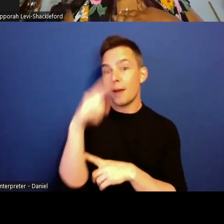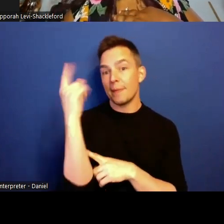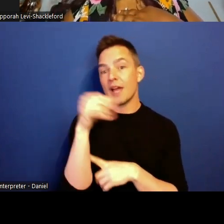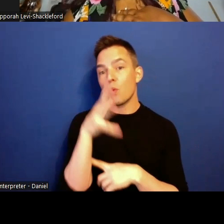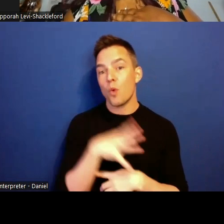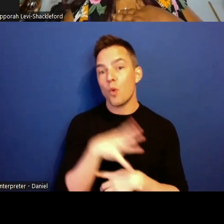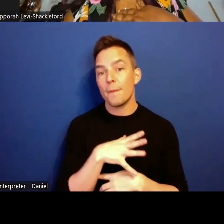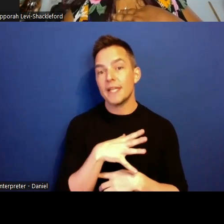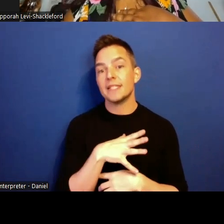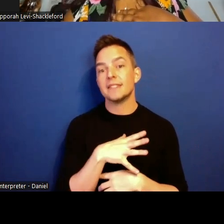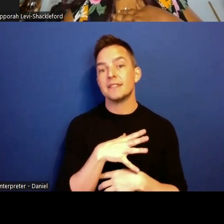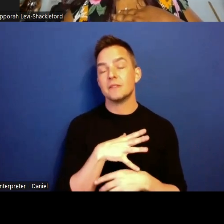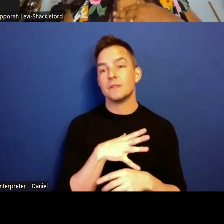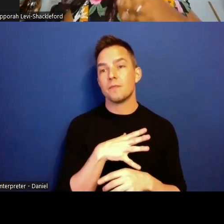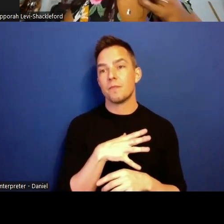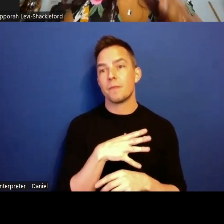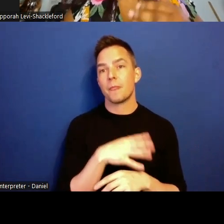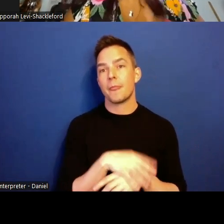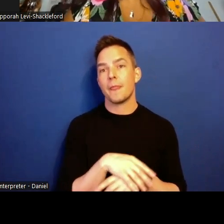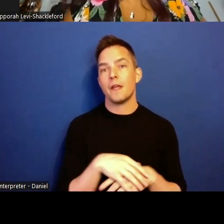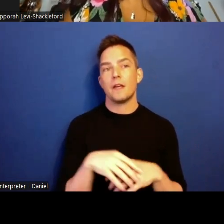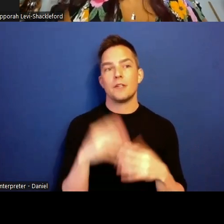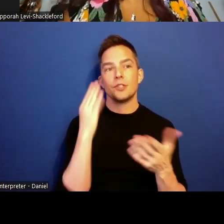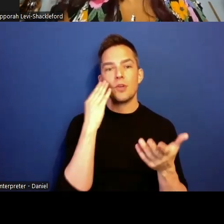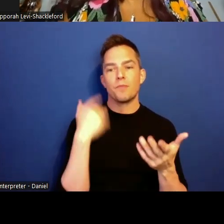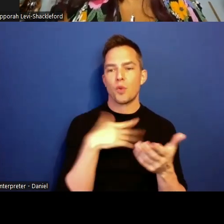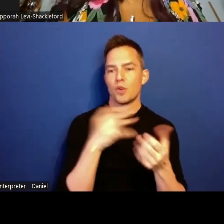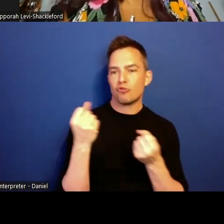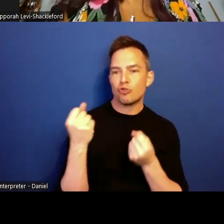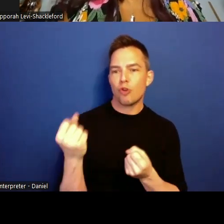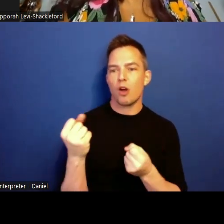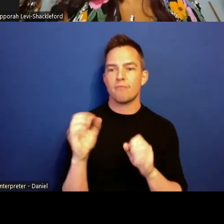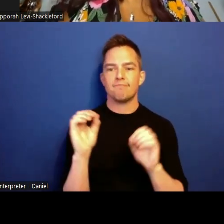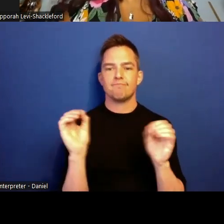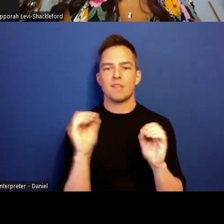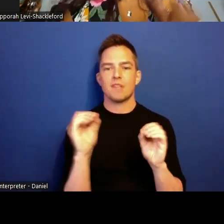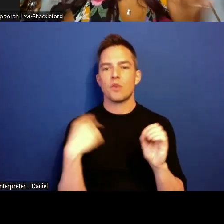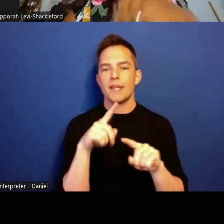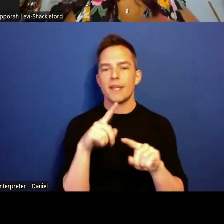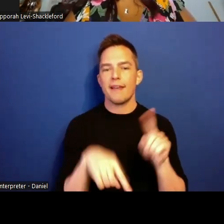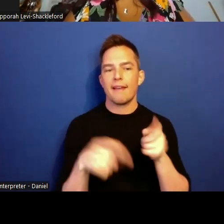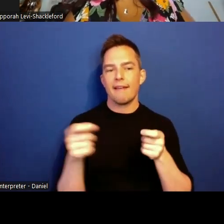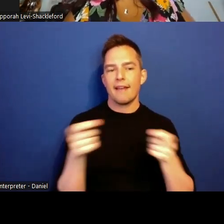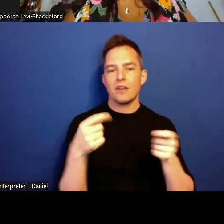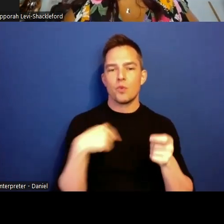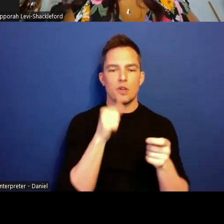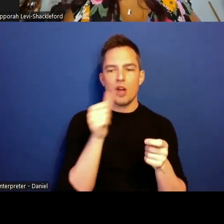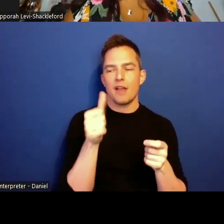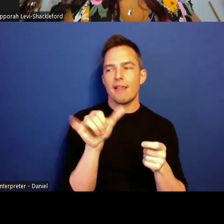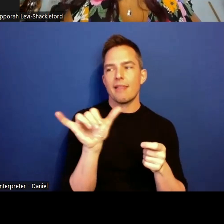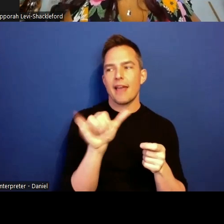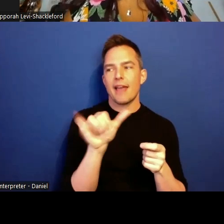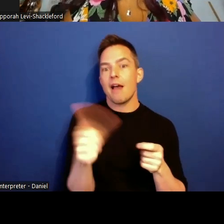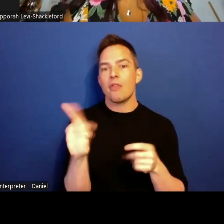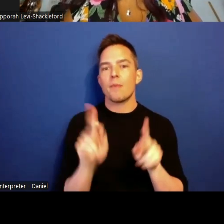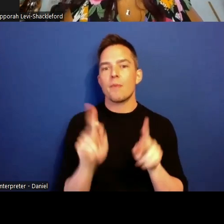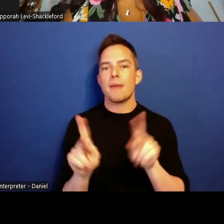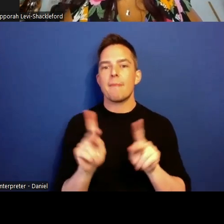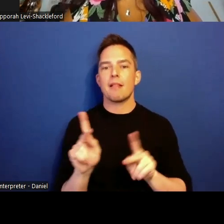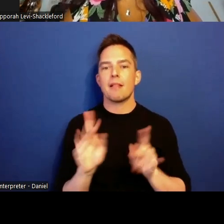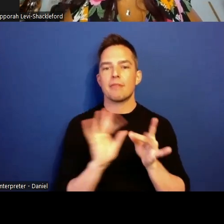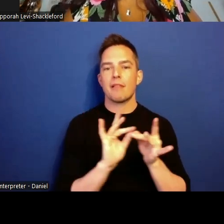woman. Um, we're strong. It's nothing that we can't handle. We're not like others.